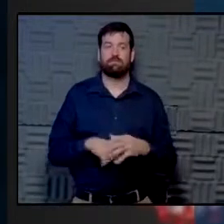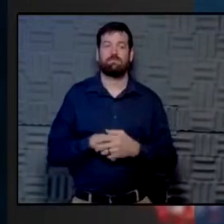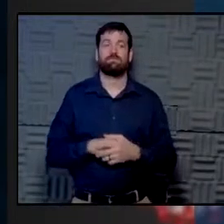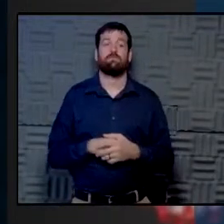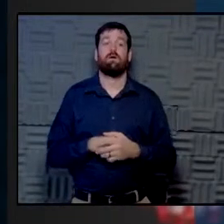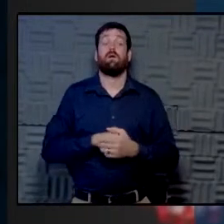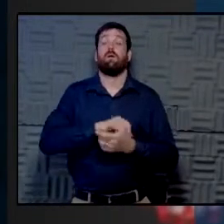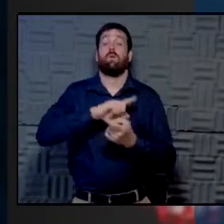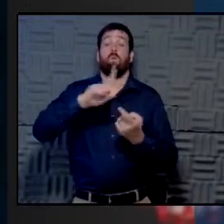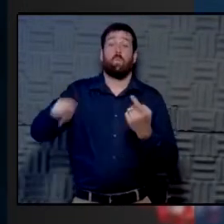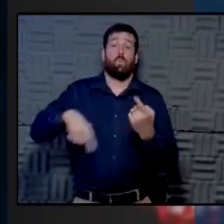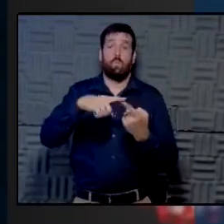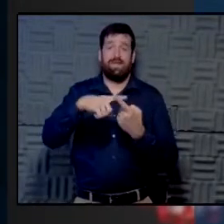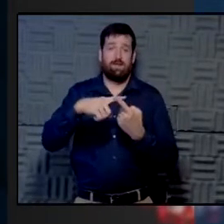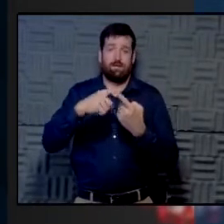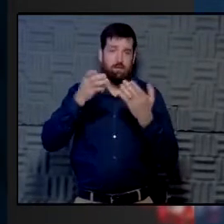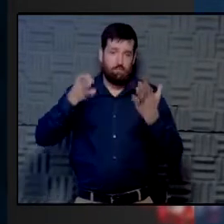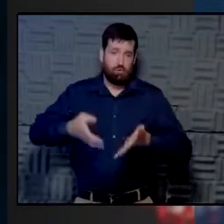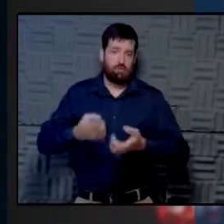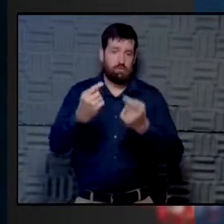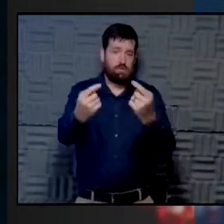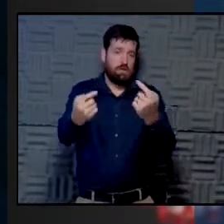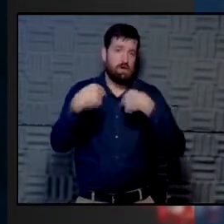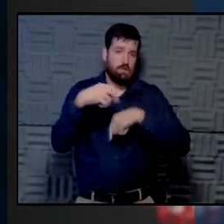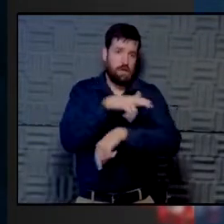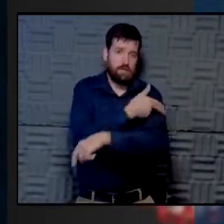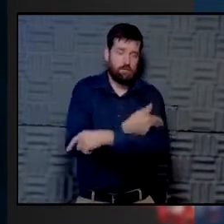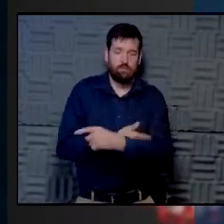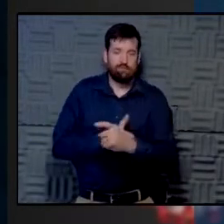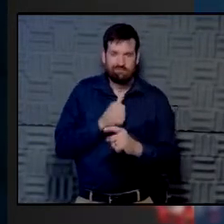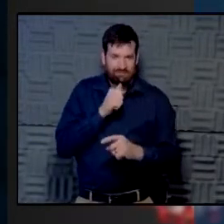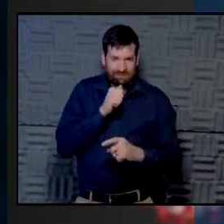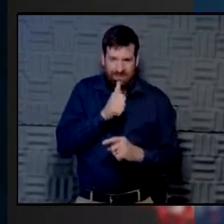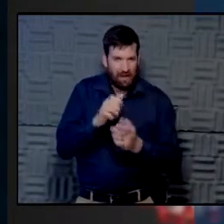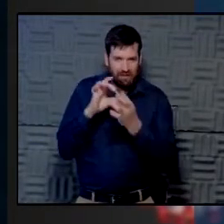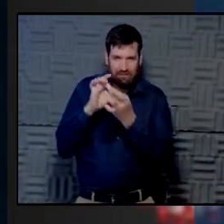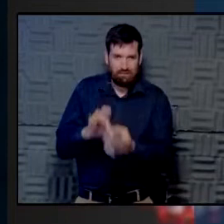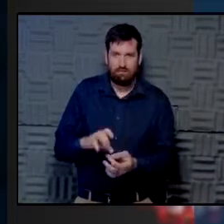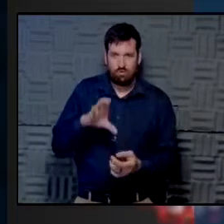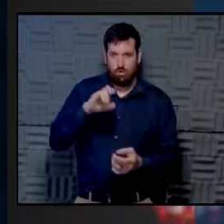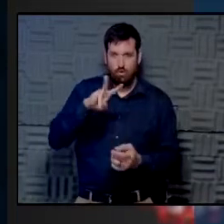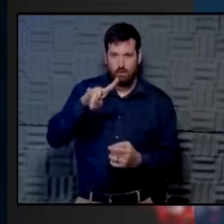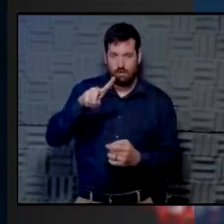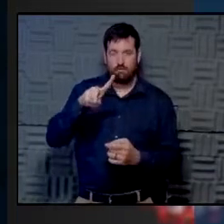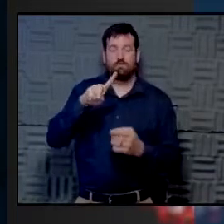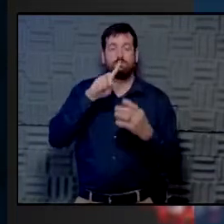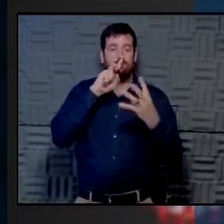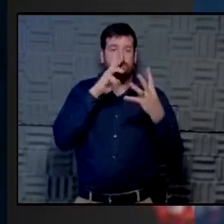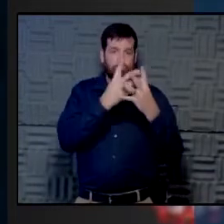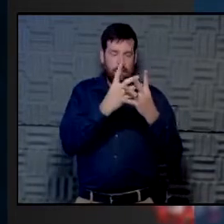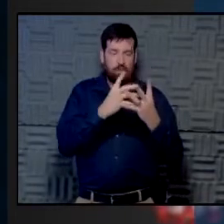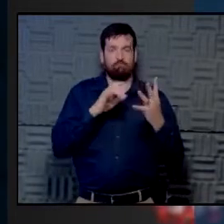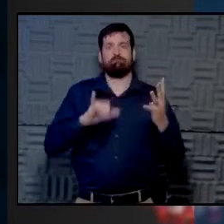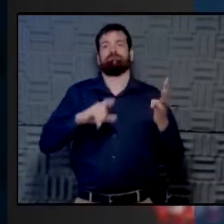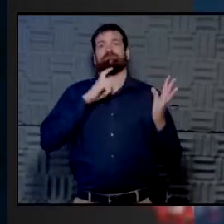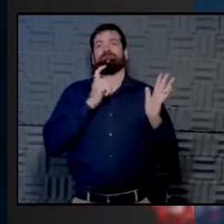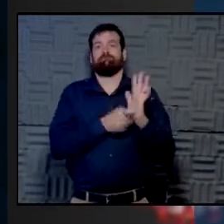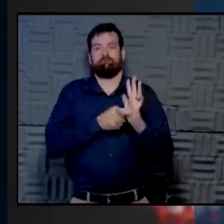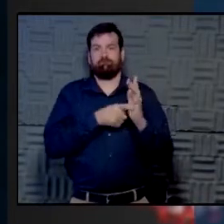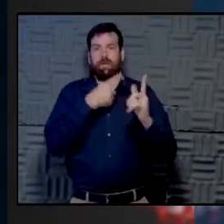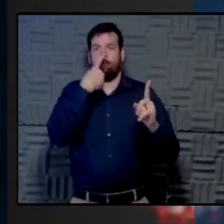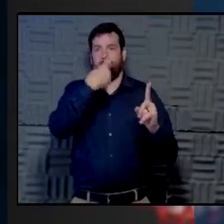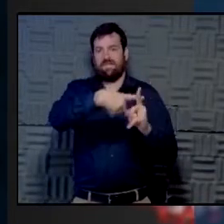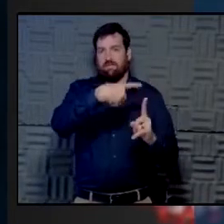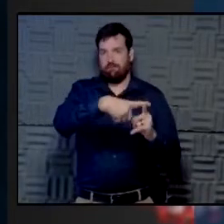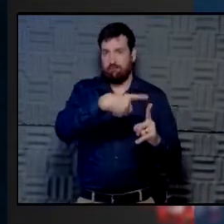but when someone comes to the hospital for medical reasons that are not COVID related, and we screen them and the test positive during that